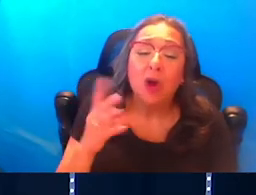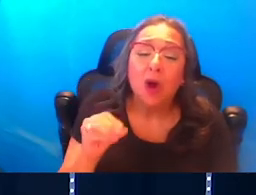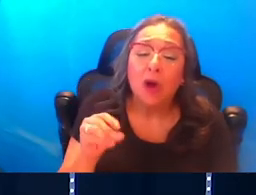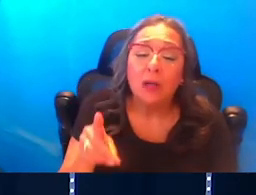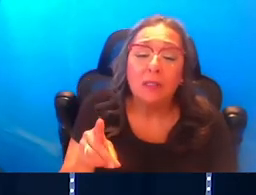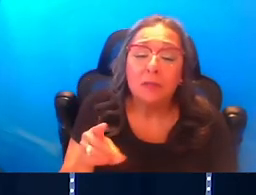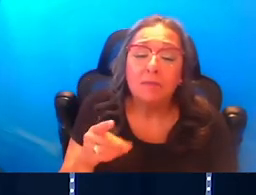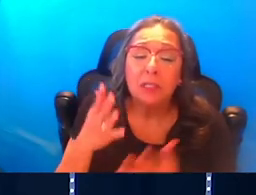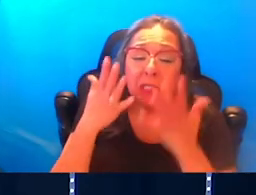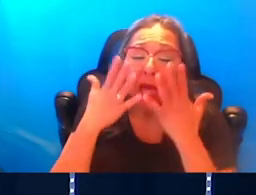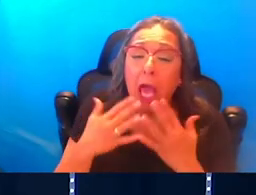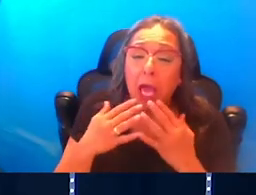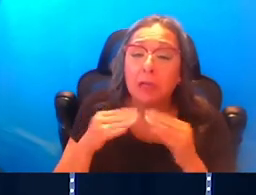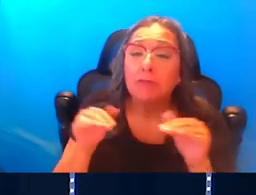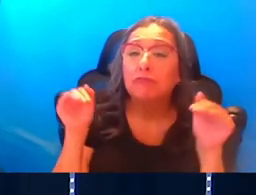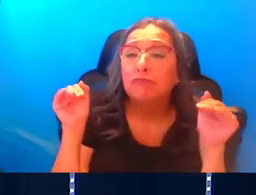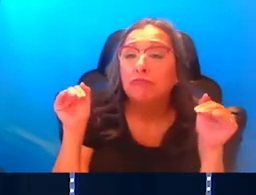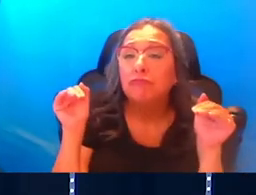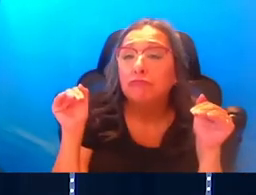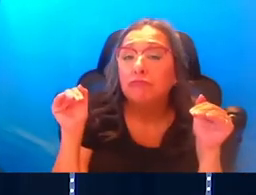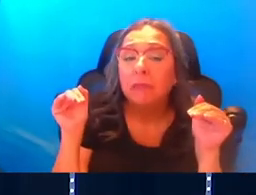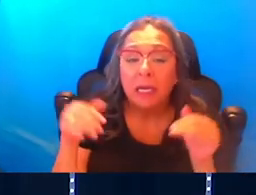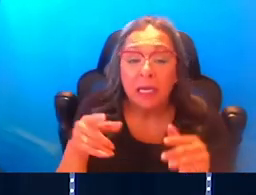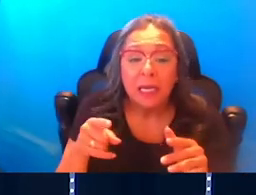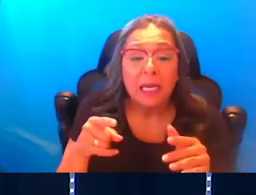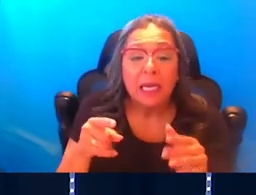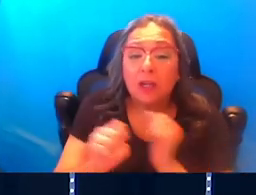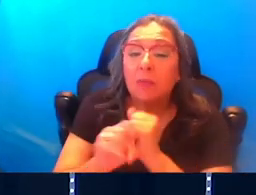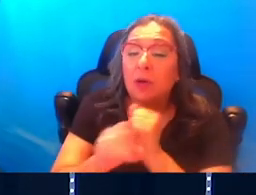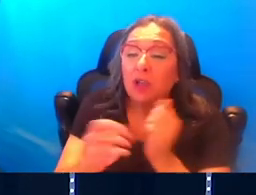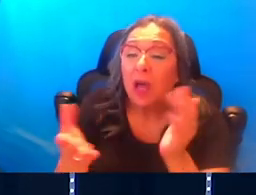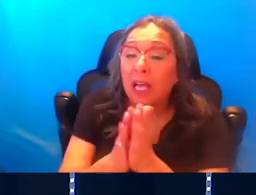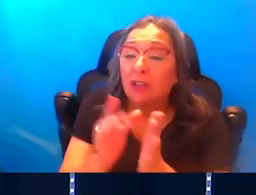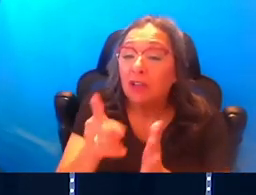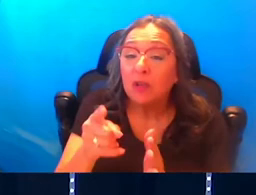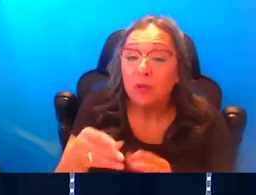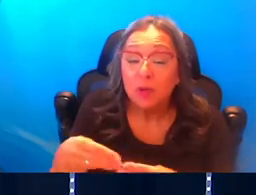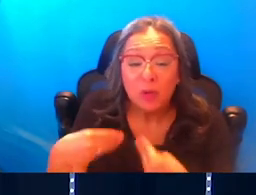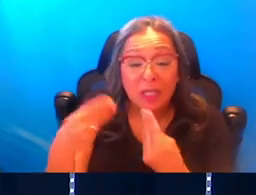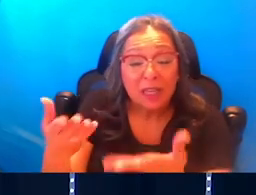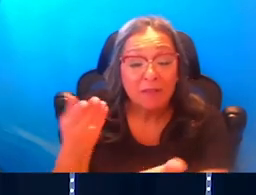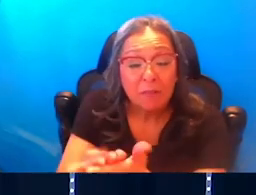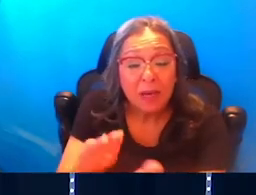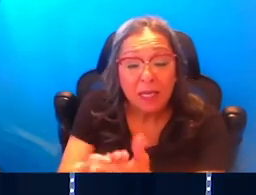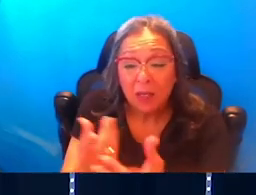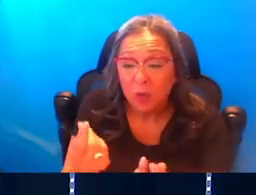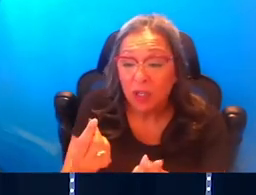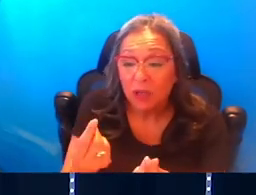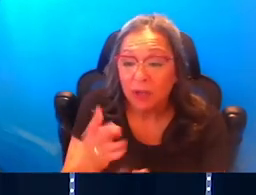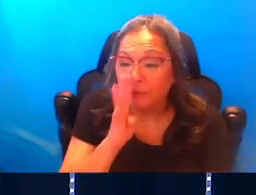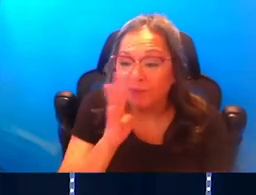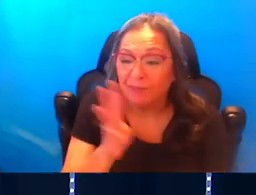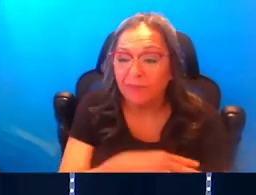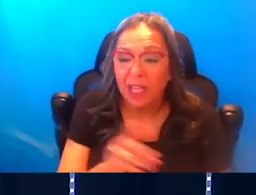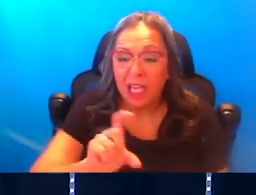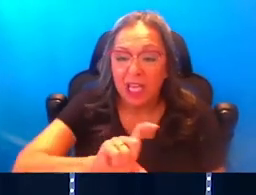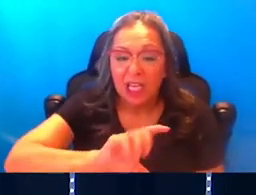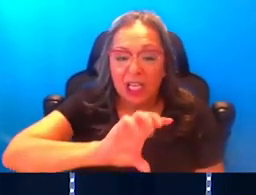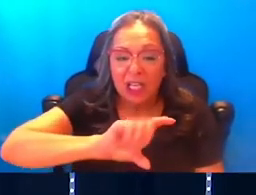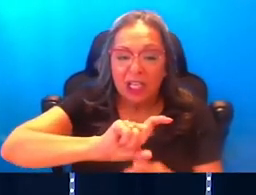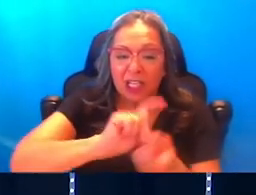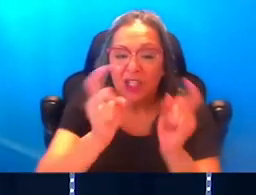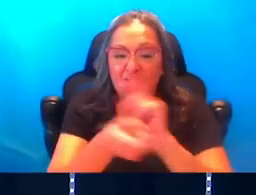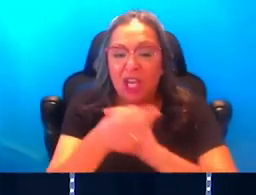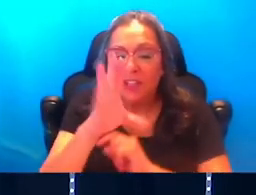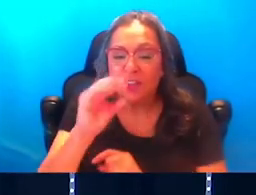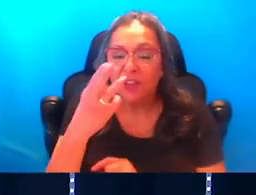dogs, right? And then what do? You move on to the next video, right? Like you feel it, but